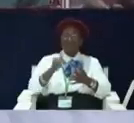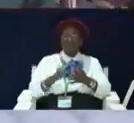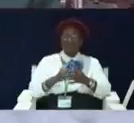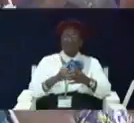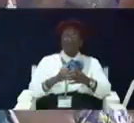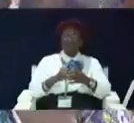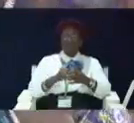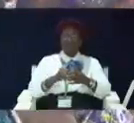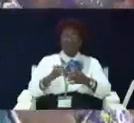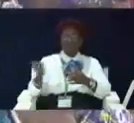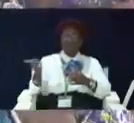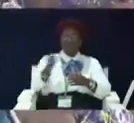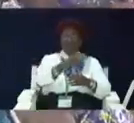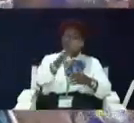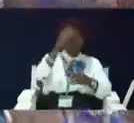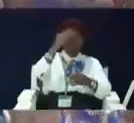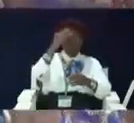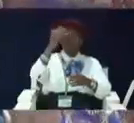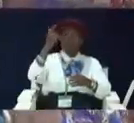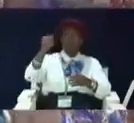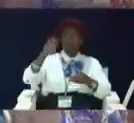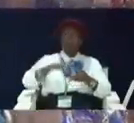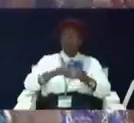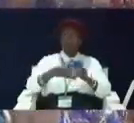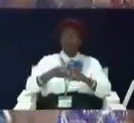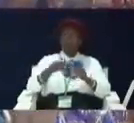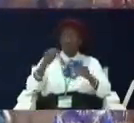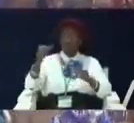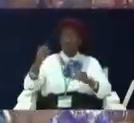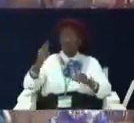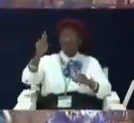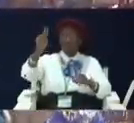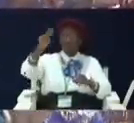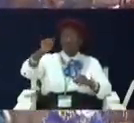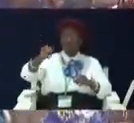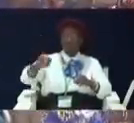you know the story of Naaman very well. He